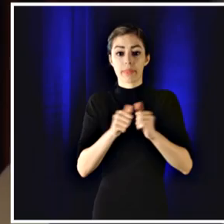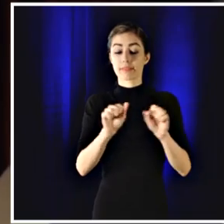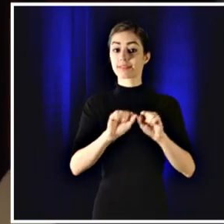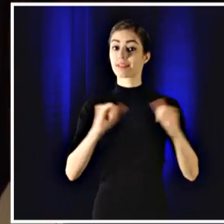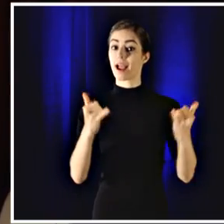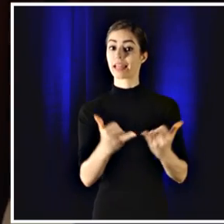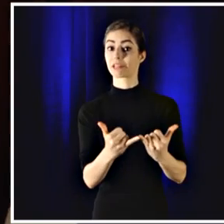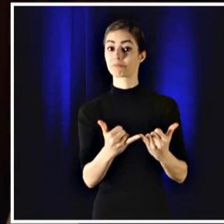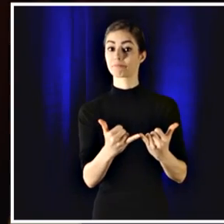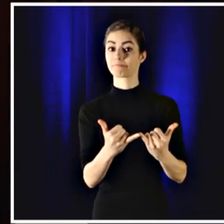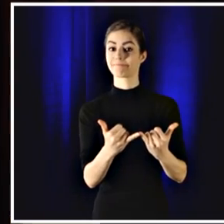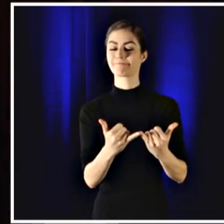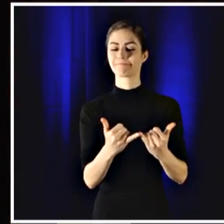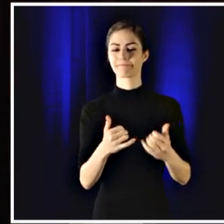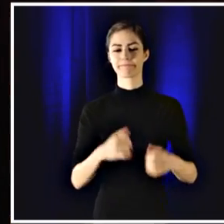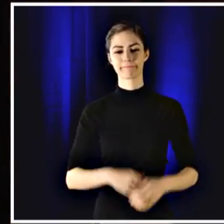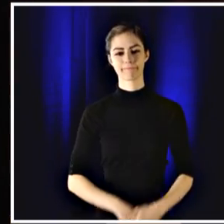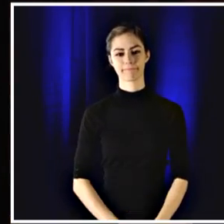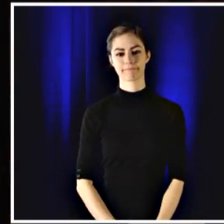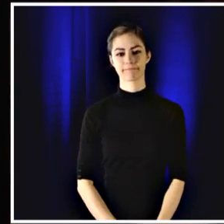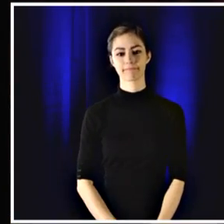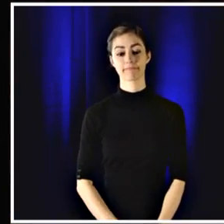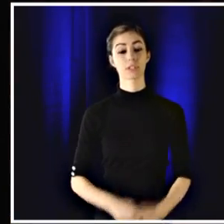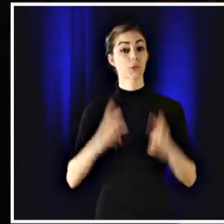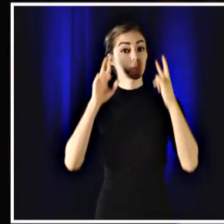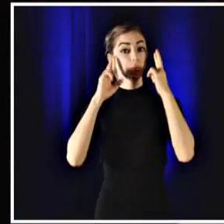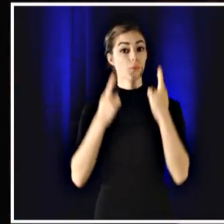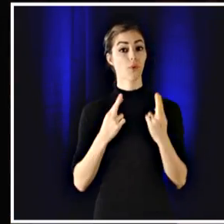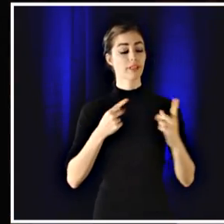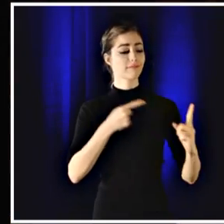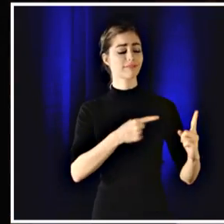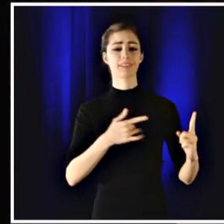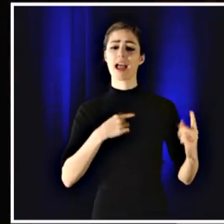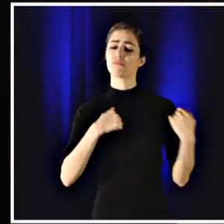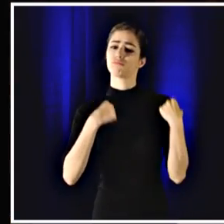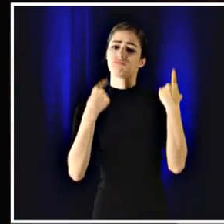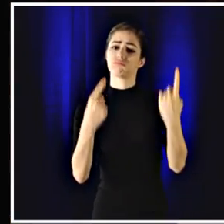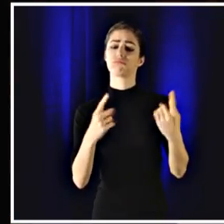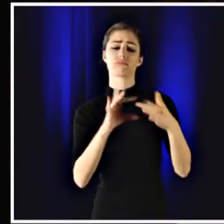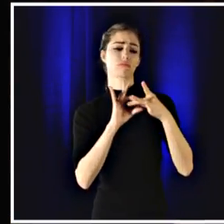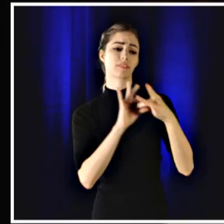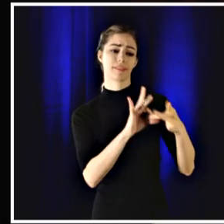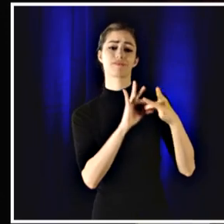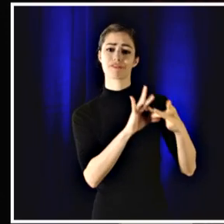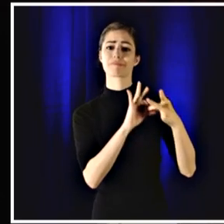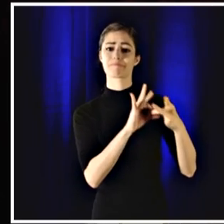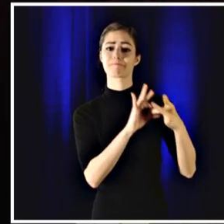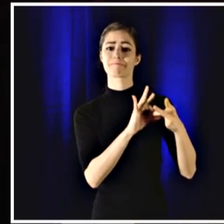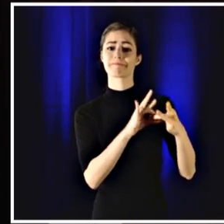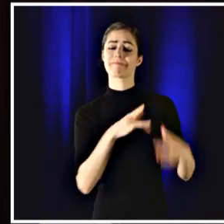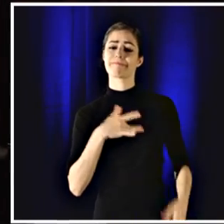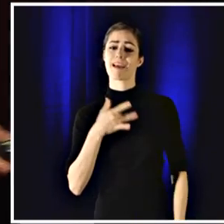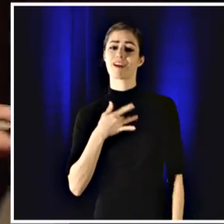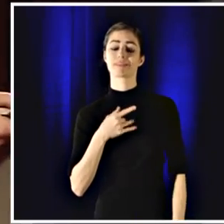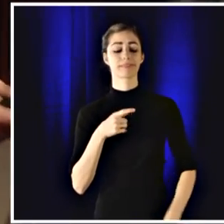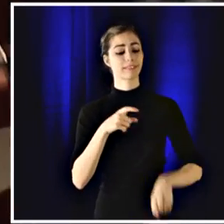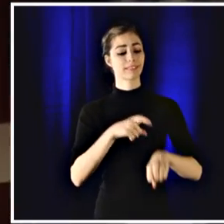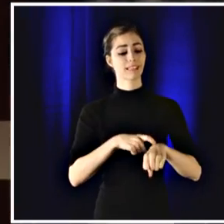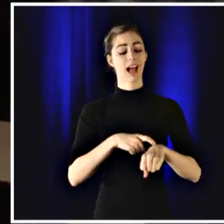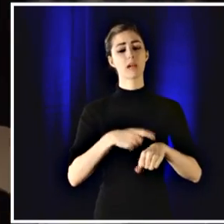And so I feel a kinship with Dorothy, and I have for some time. Now, over the years, my mom saved for